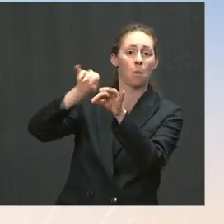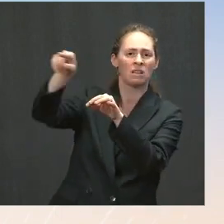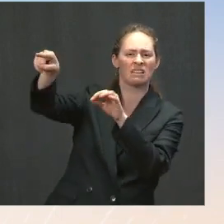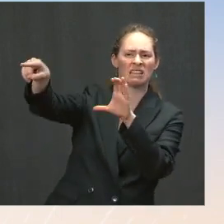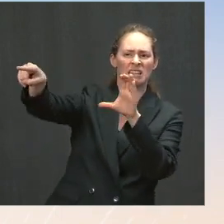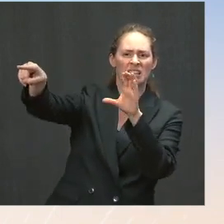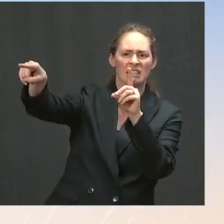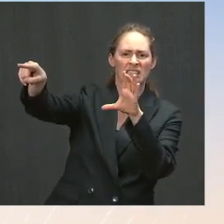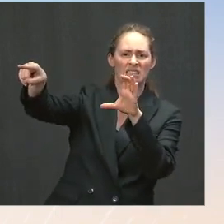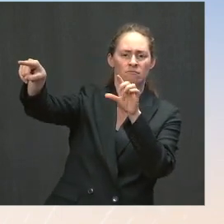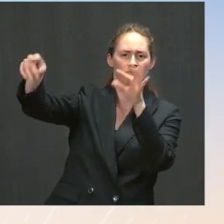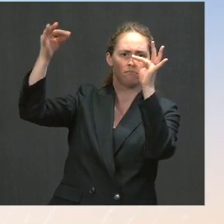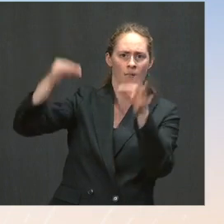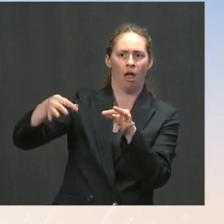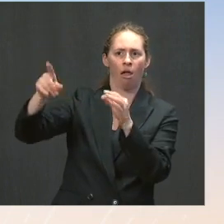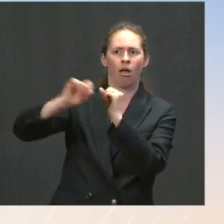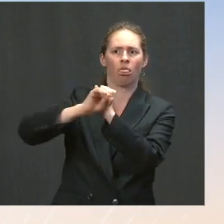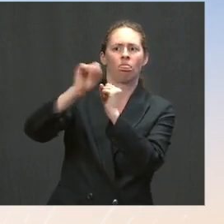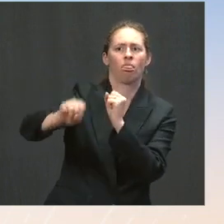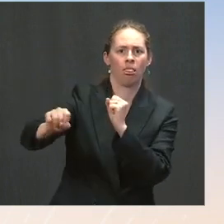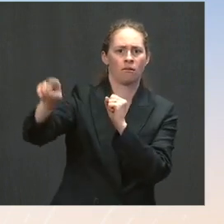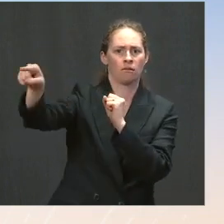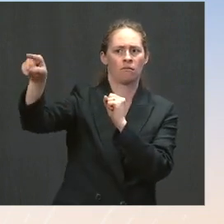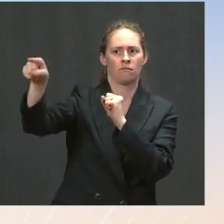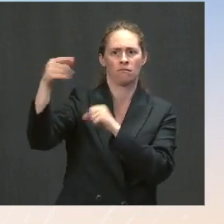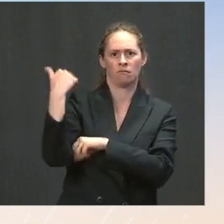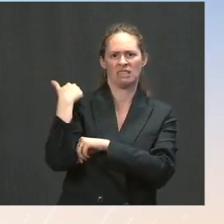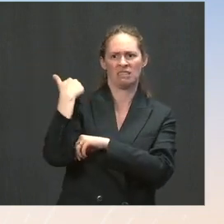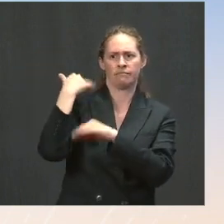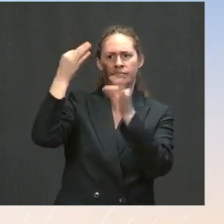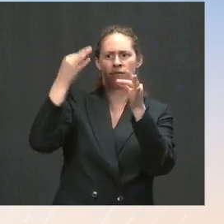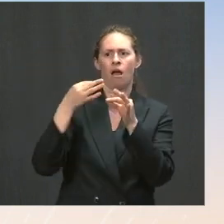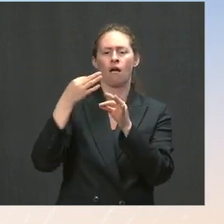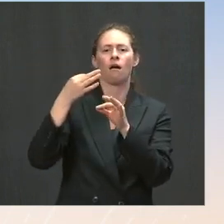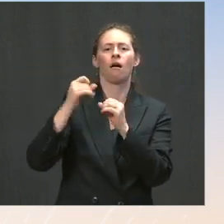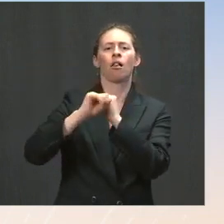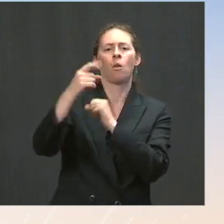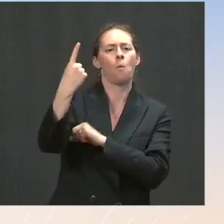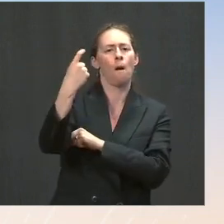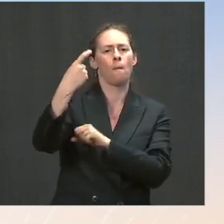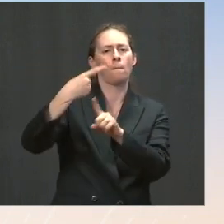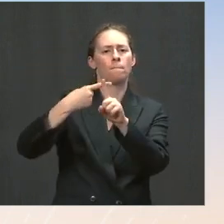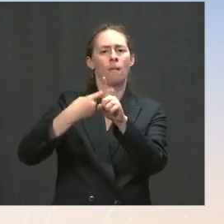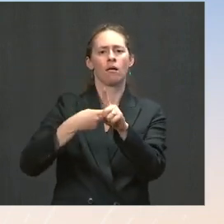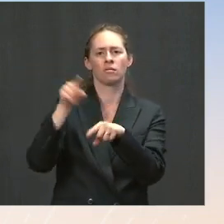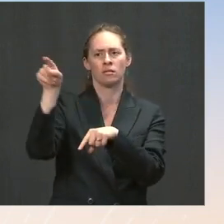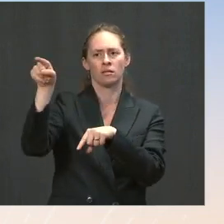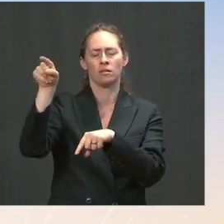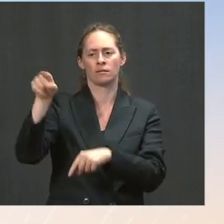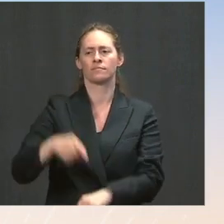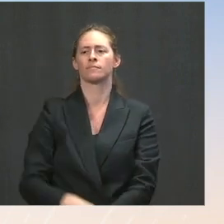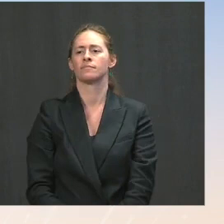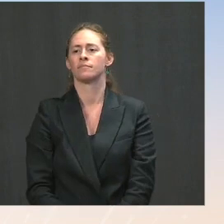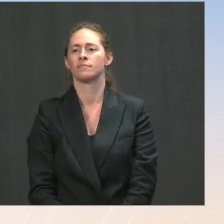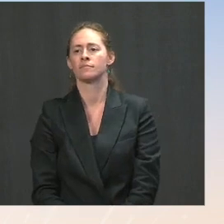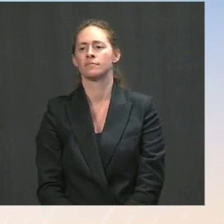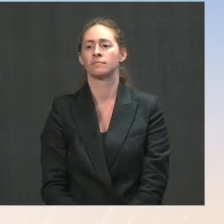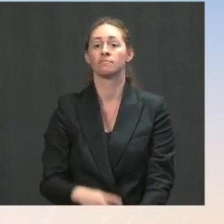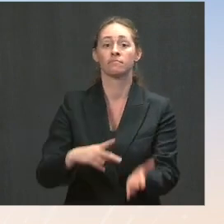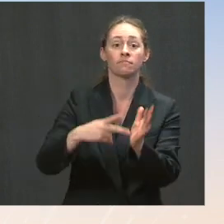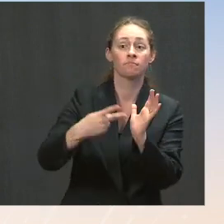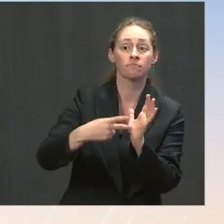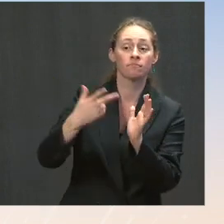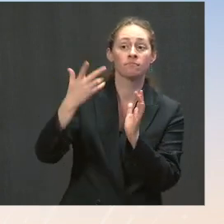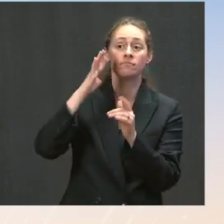and most recently in June for a final month. So it's in place, as you noted, until January 31st. I